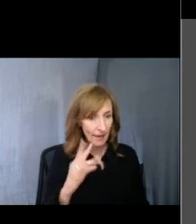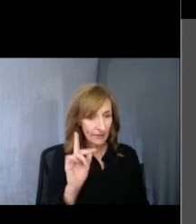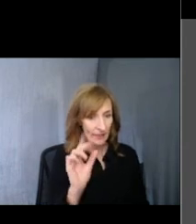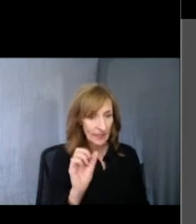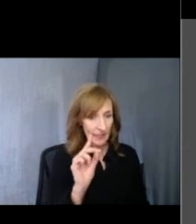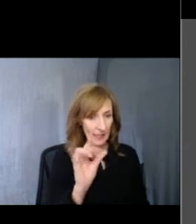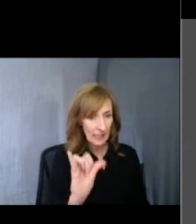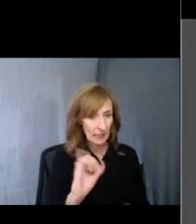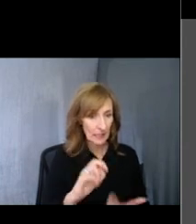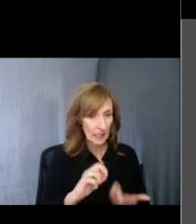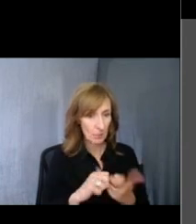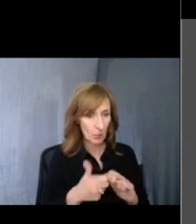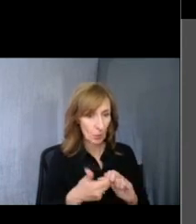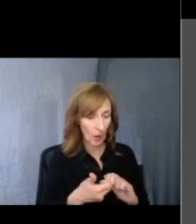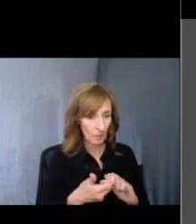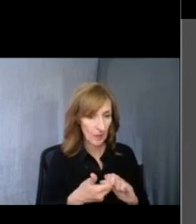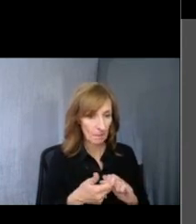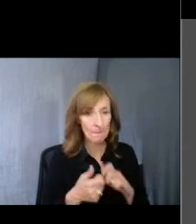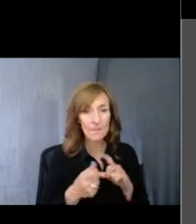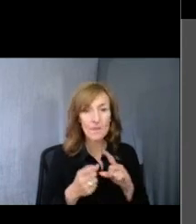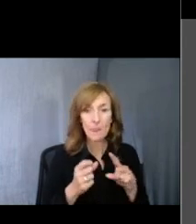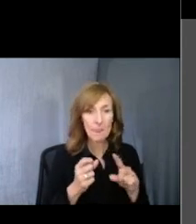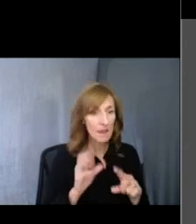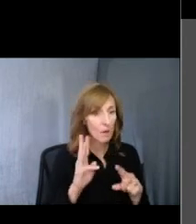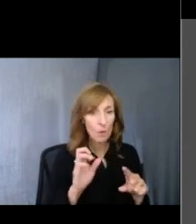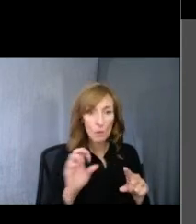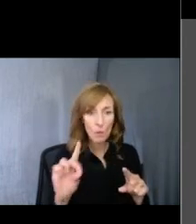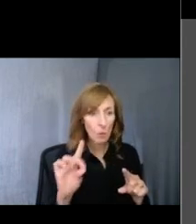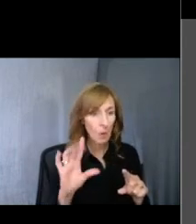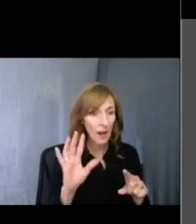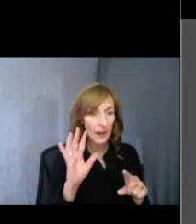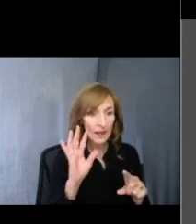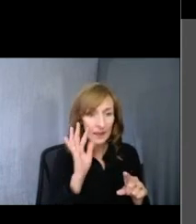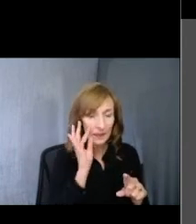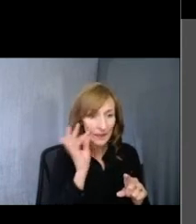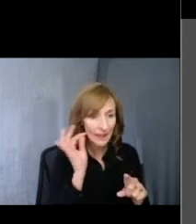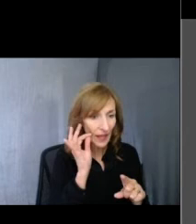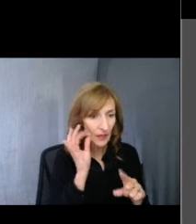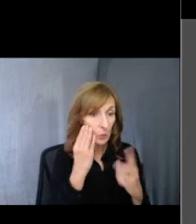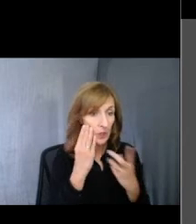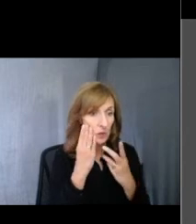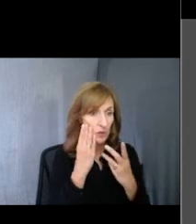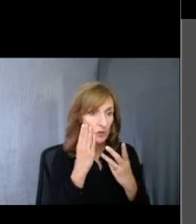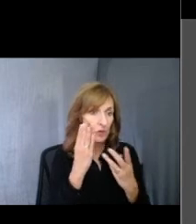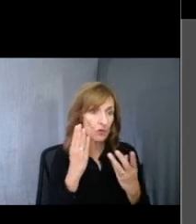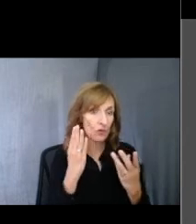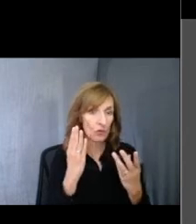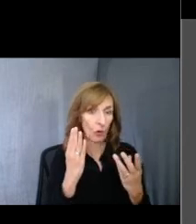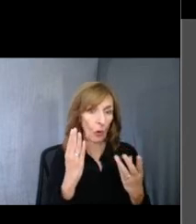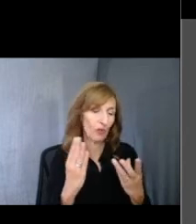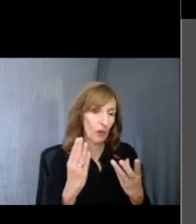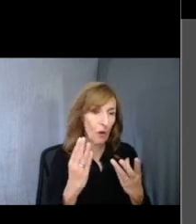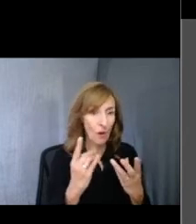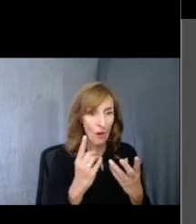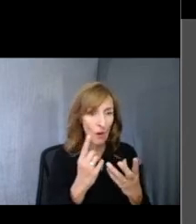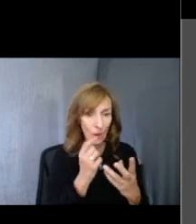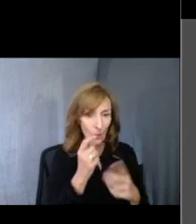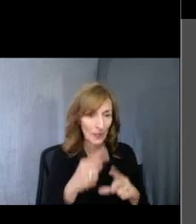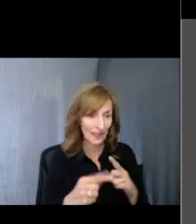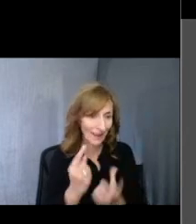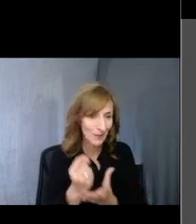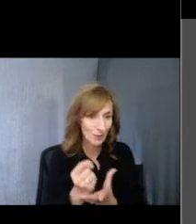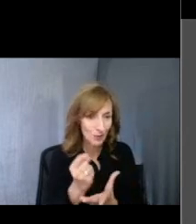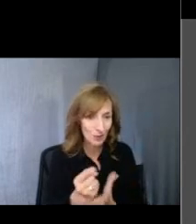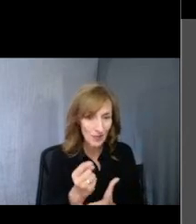on wild cats because they probably die of their kidney disease, right? Because they're never treated. But we do